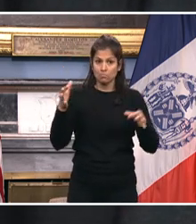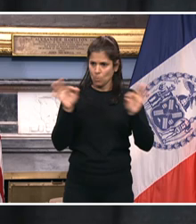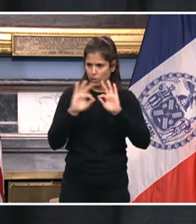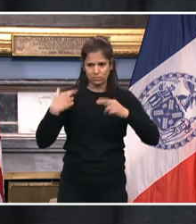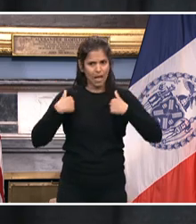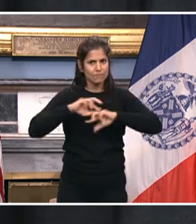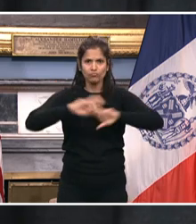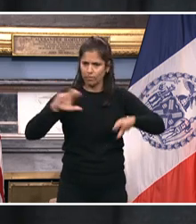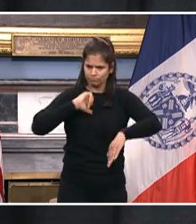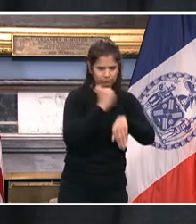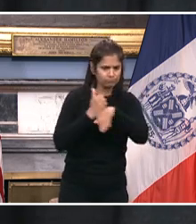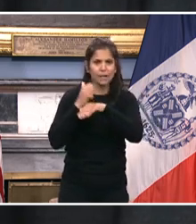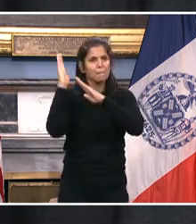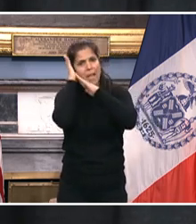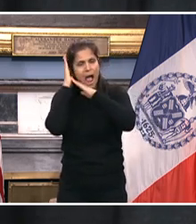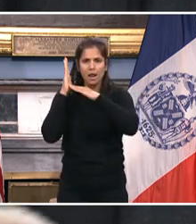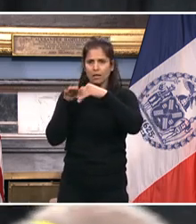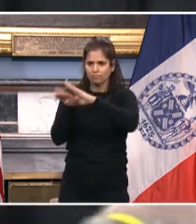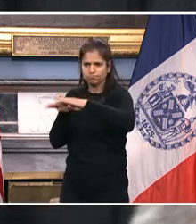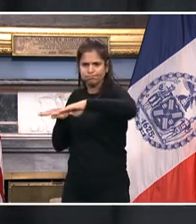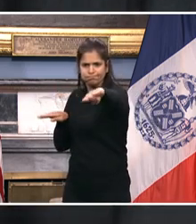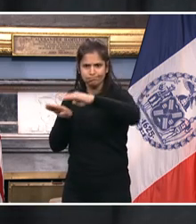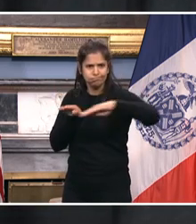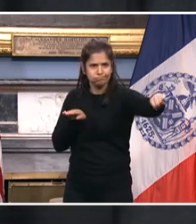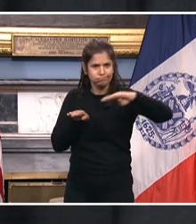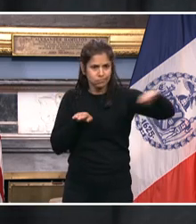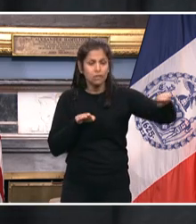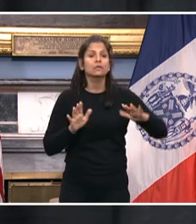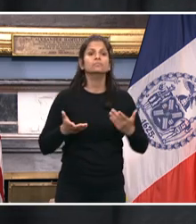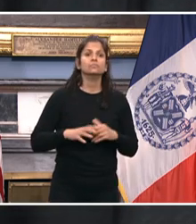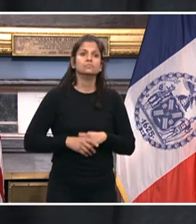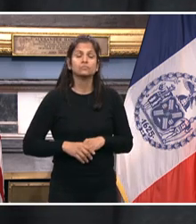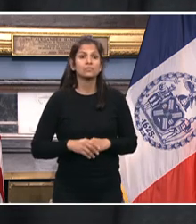fully activate it, that it's in reserve and ready.